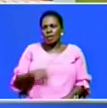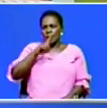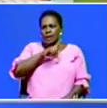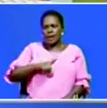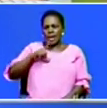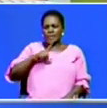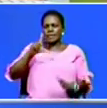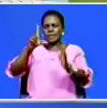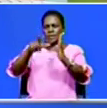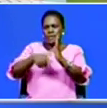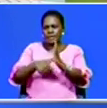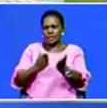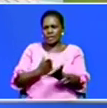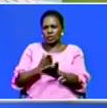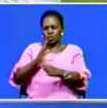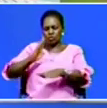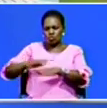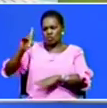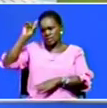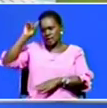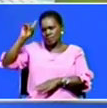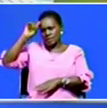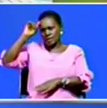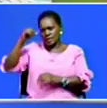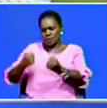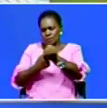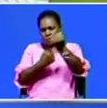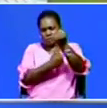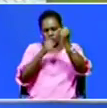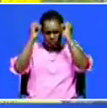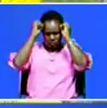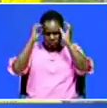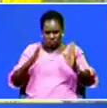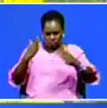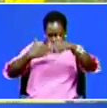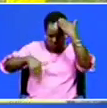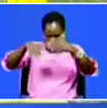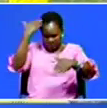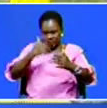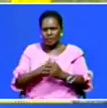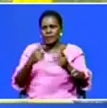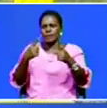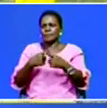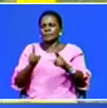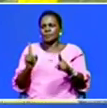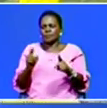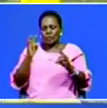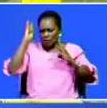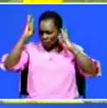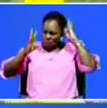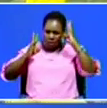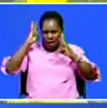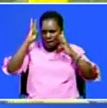Alibahatika baadaye kupitia mikononi mwa wahisani waliofadhili masomo yake hadi chuo kikuu. Hata hivyo, ana wasiwasi